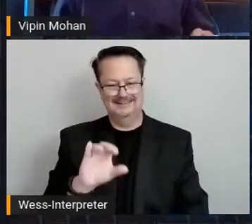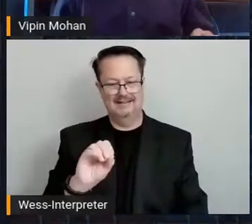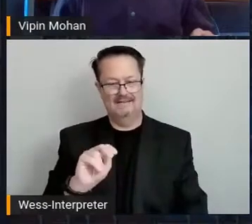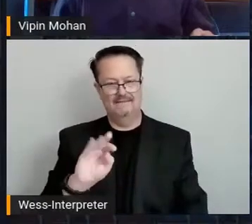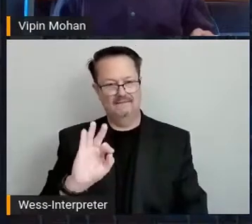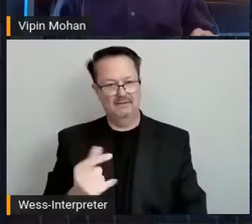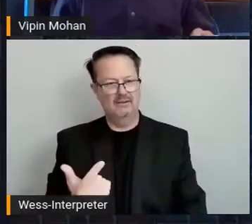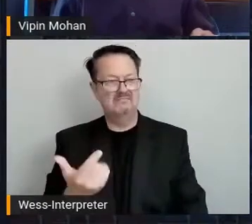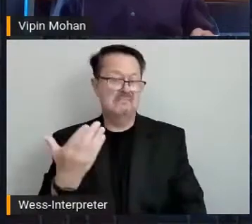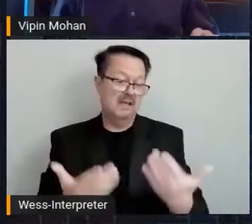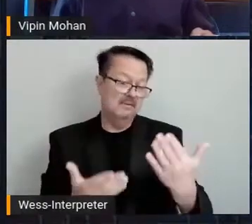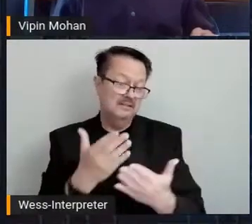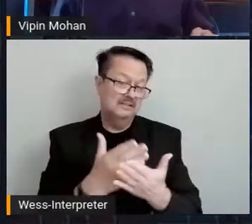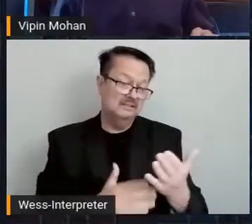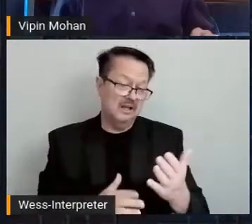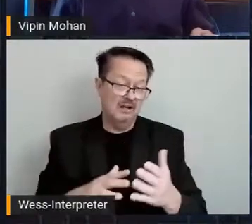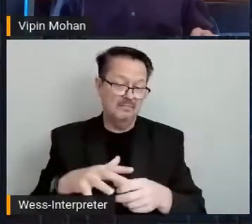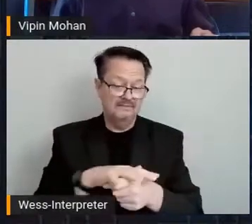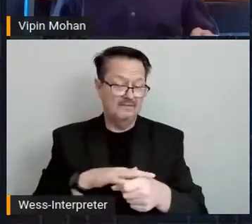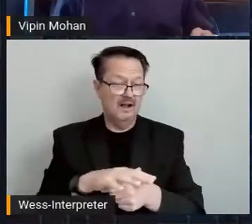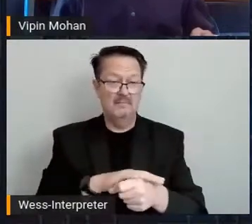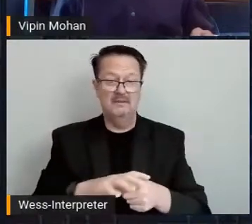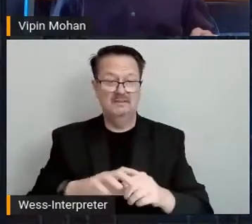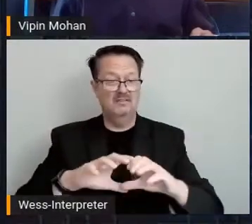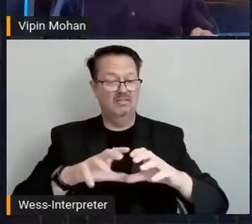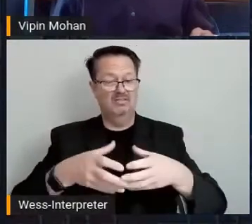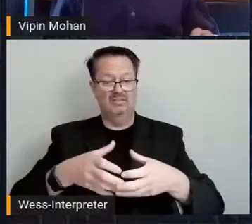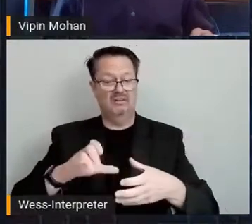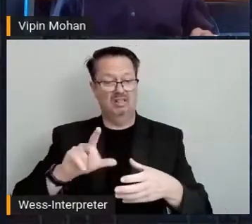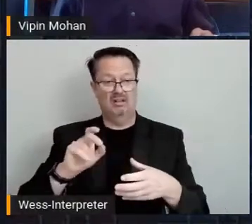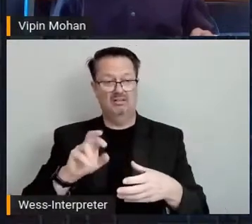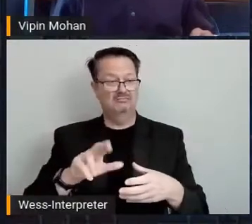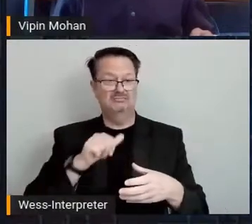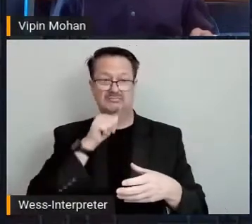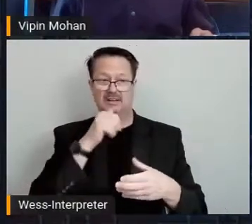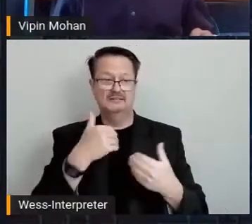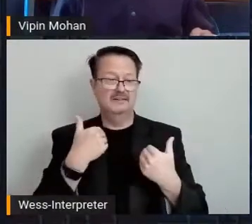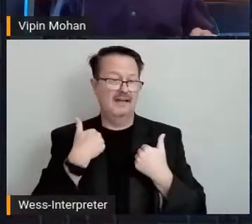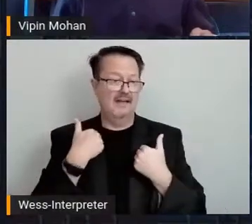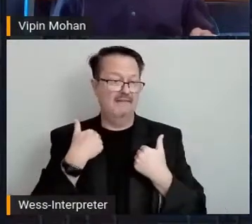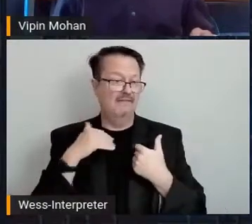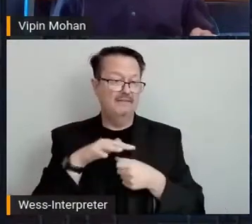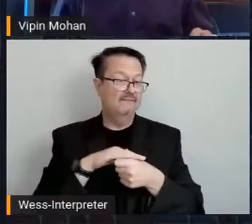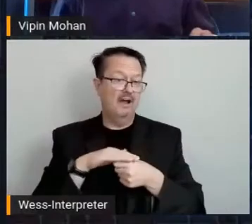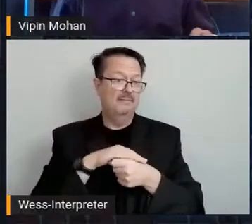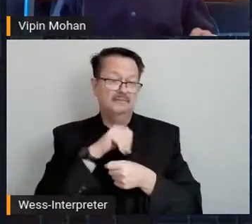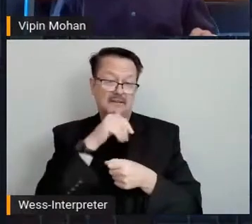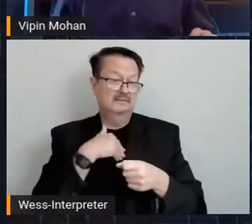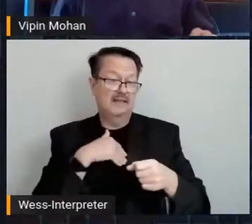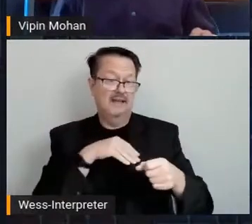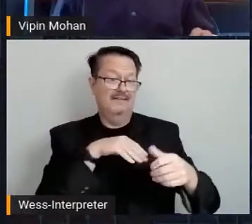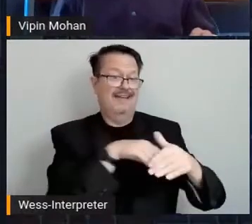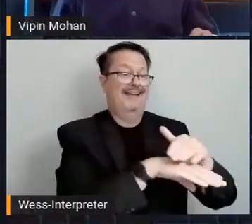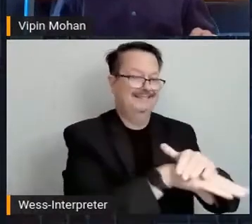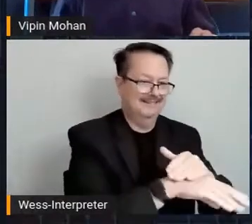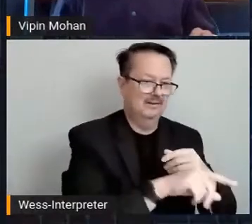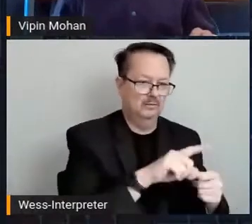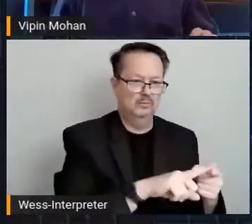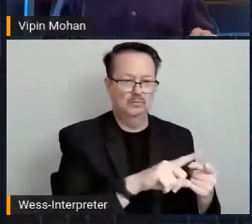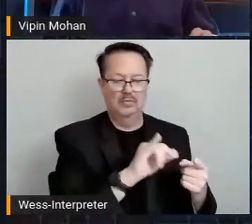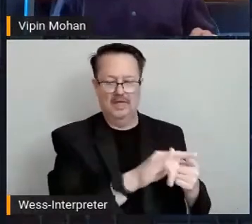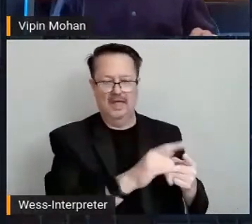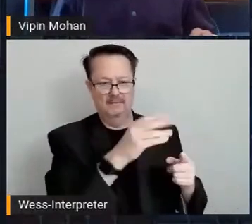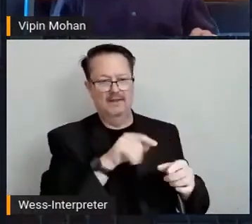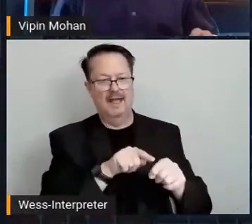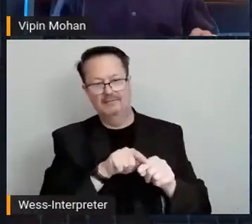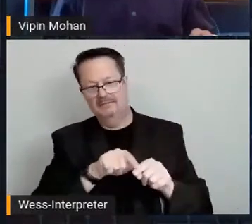some environments where the cluster doesn't have, or the environment doesn't have access to the public internet. It has to be routed